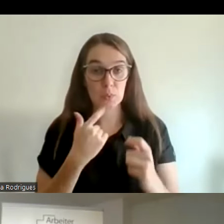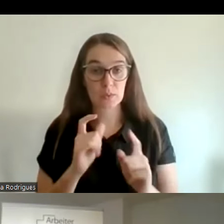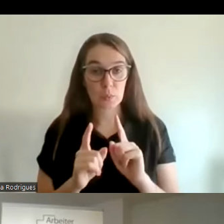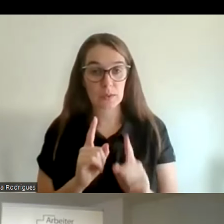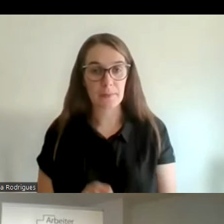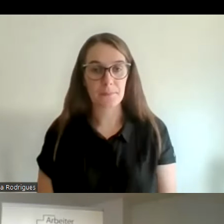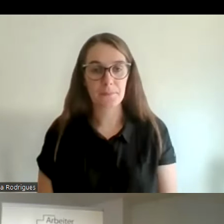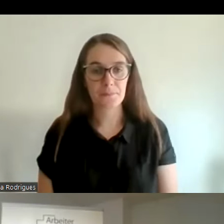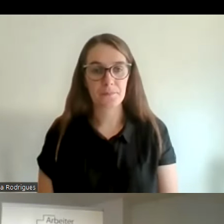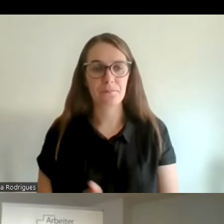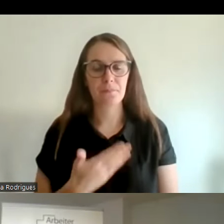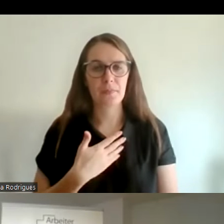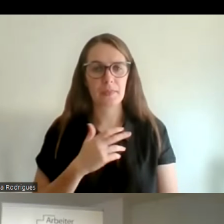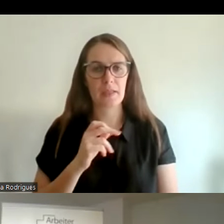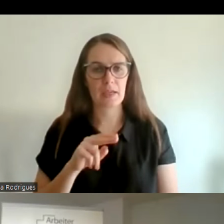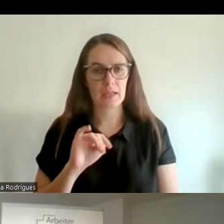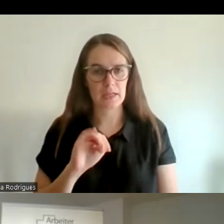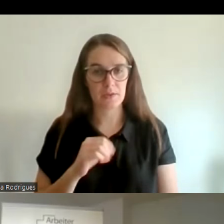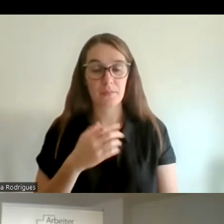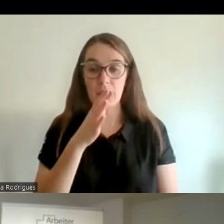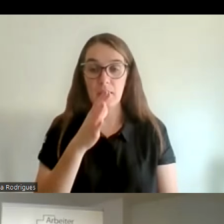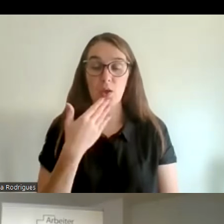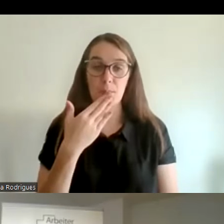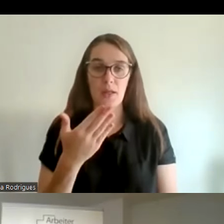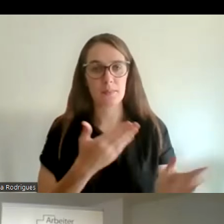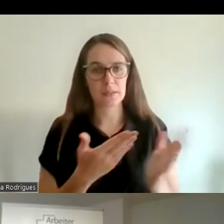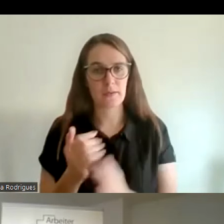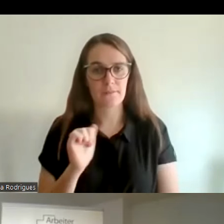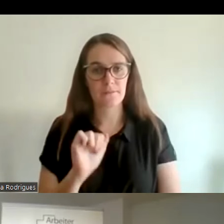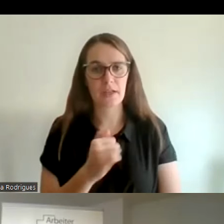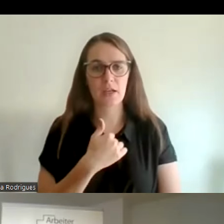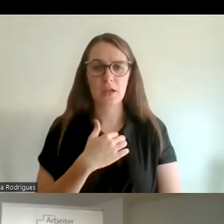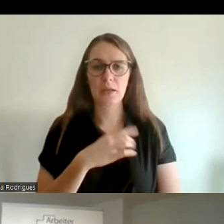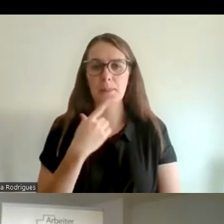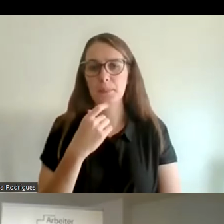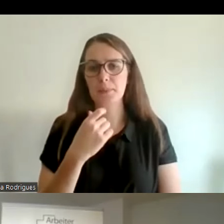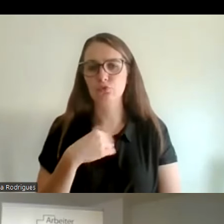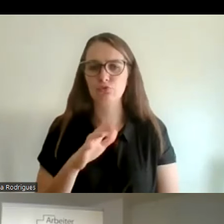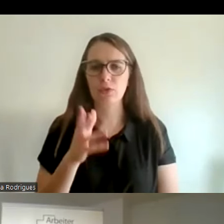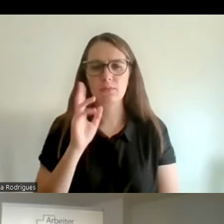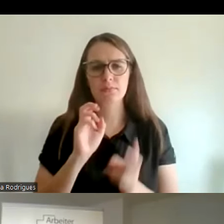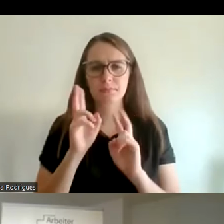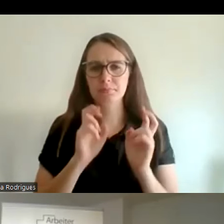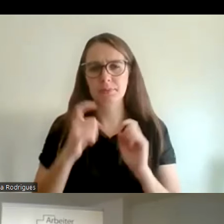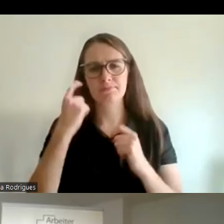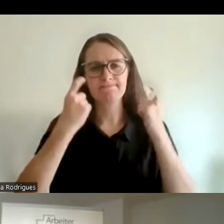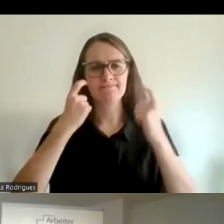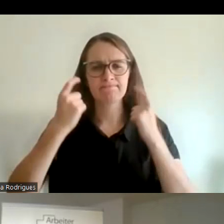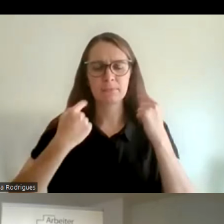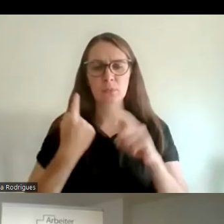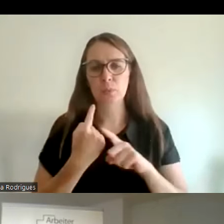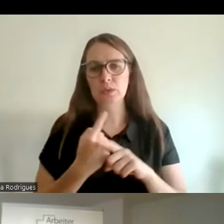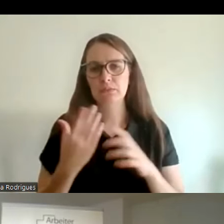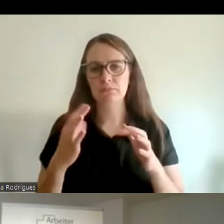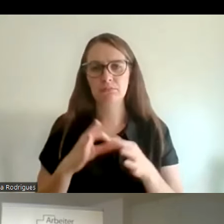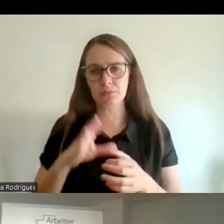from Dennis. He said, thank you very much for the presentation. I've been thinking a lot about one thing regarding the